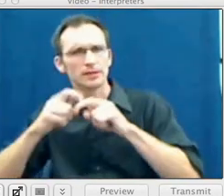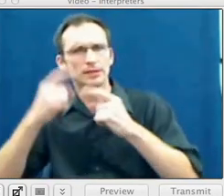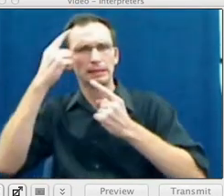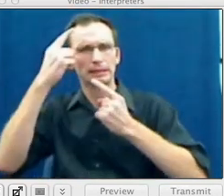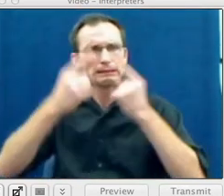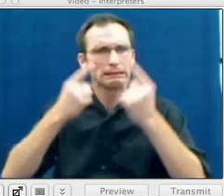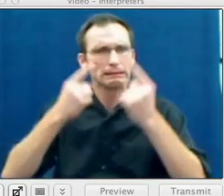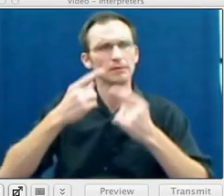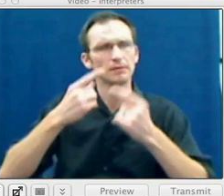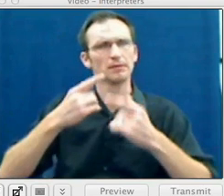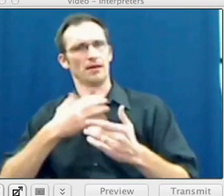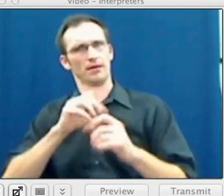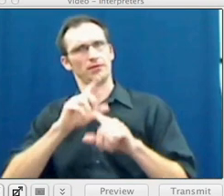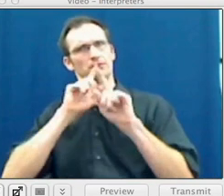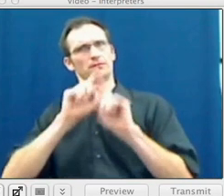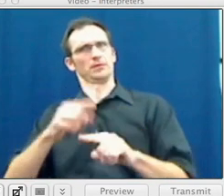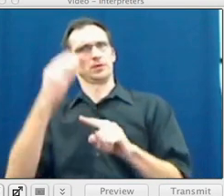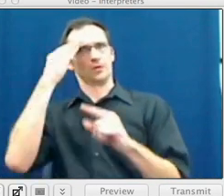us.